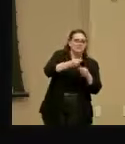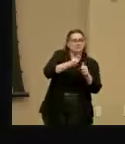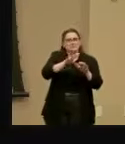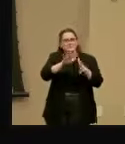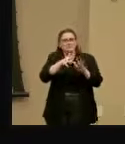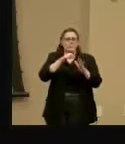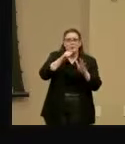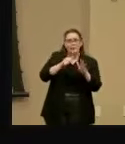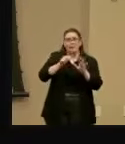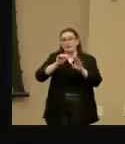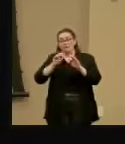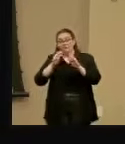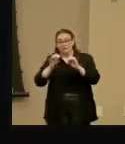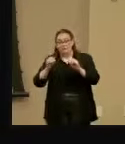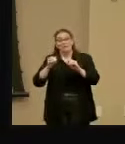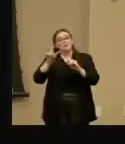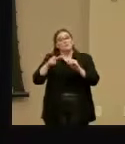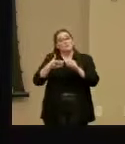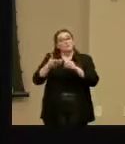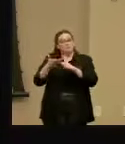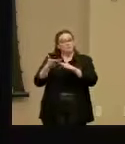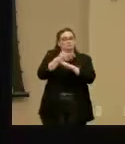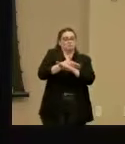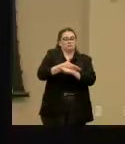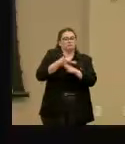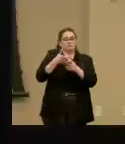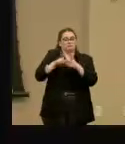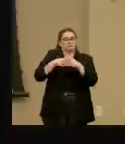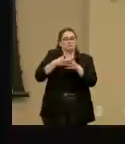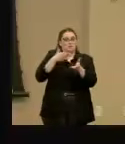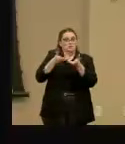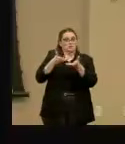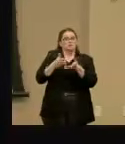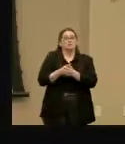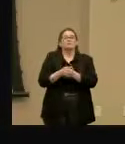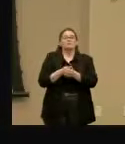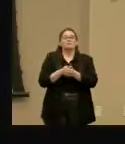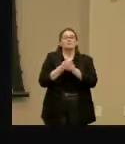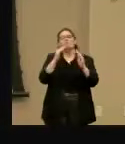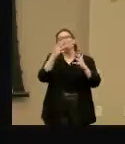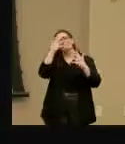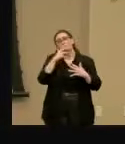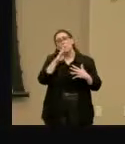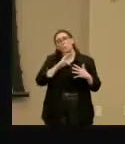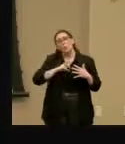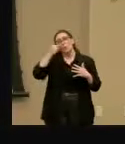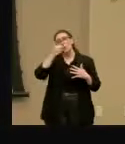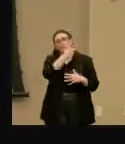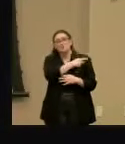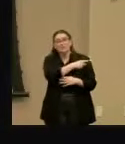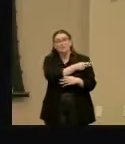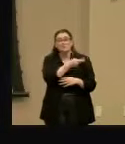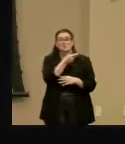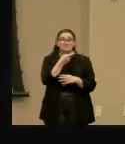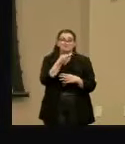to be more proactive, because in order to make up that deficit, that would be important. And then sadly, also, older patients of childbearing